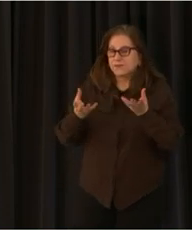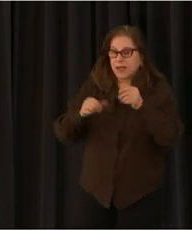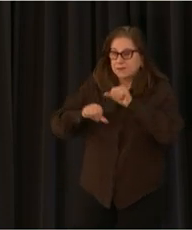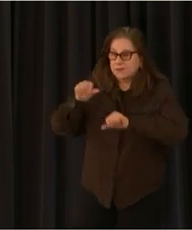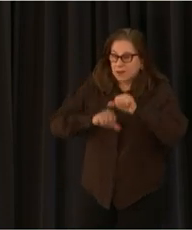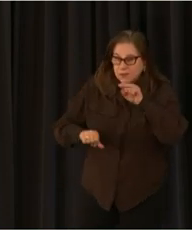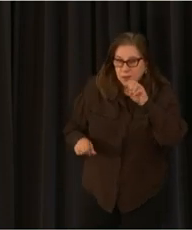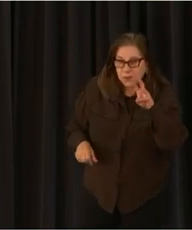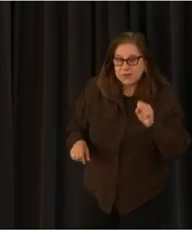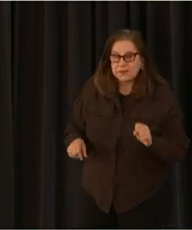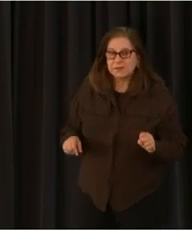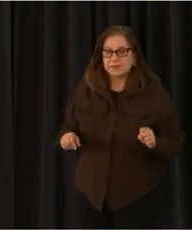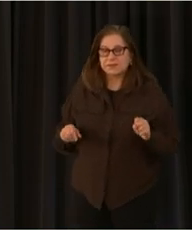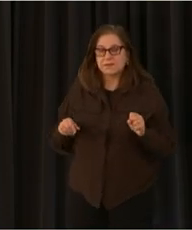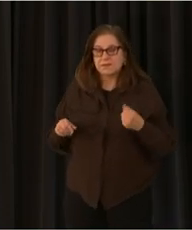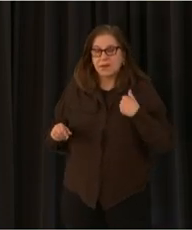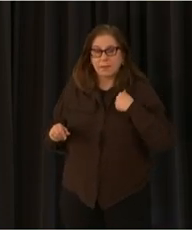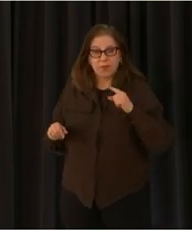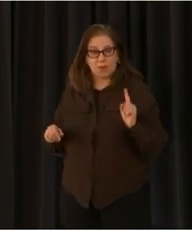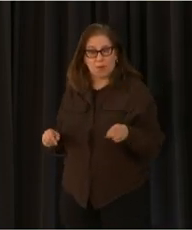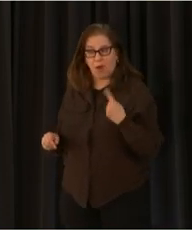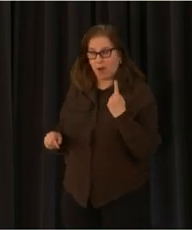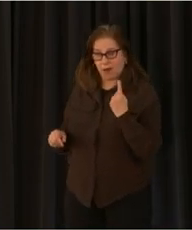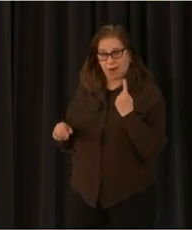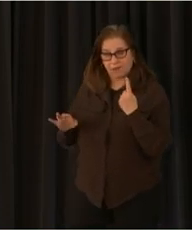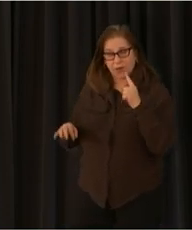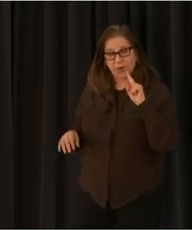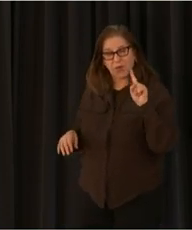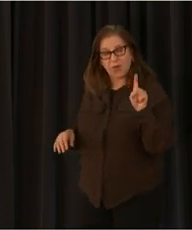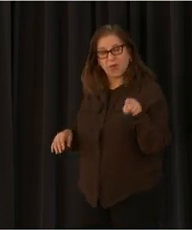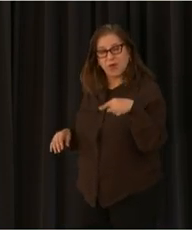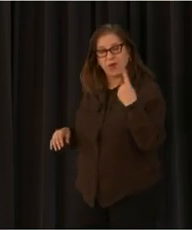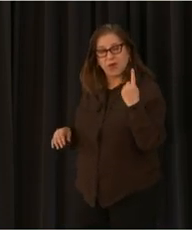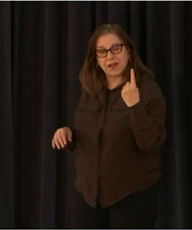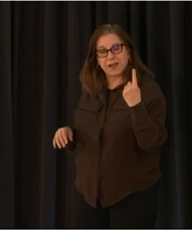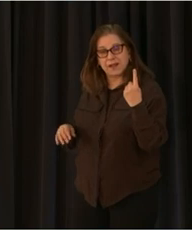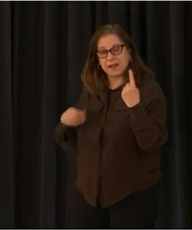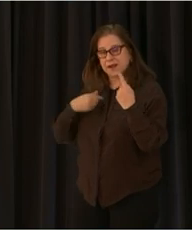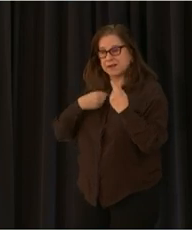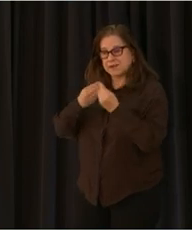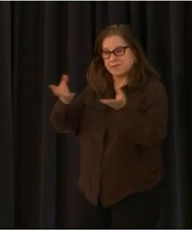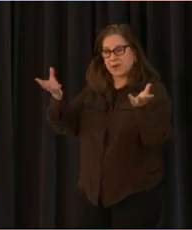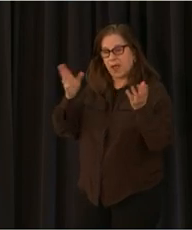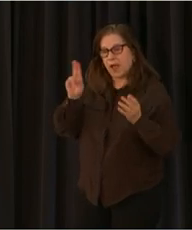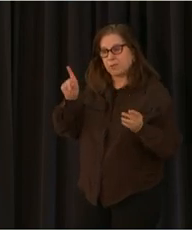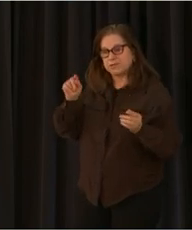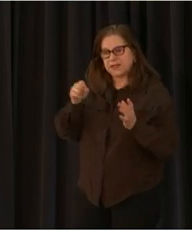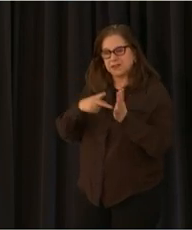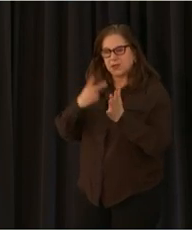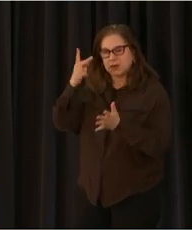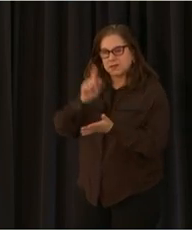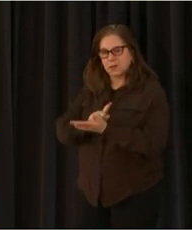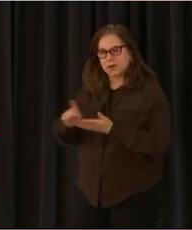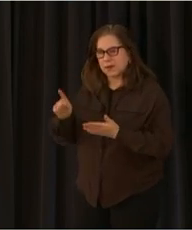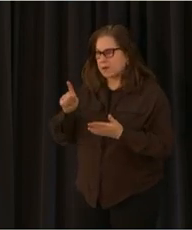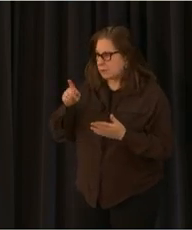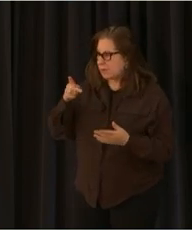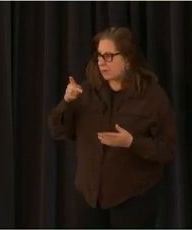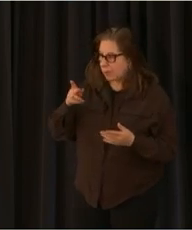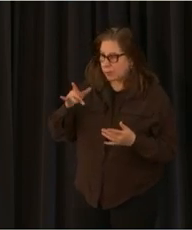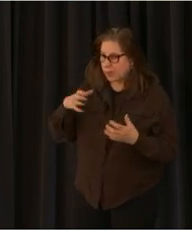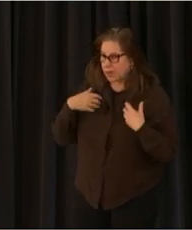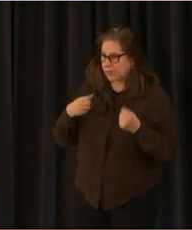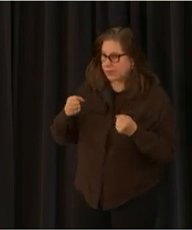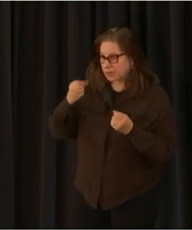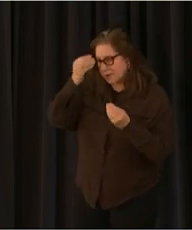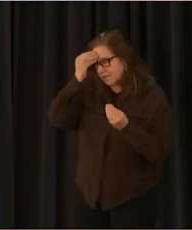we're probably one of the only jurisdictions still coming to the public twice a week, is because we want to make sure our public remains informed,